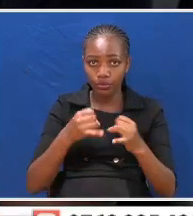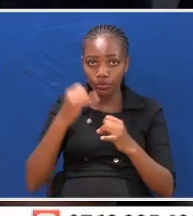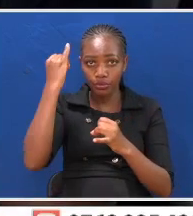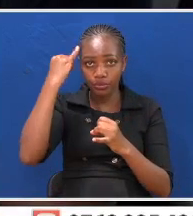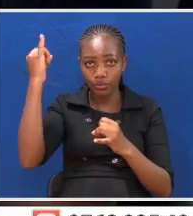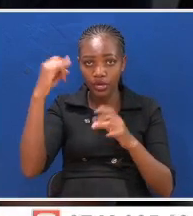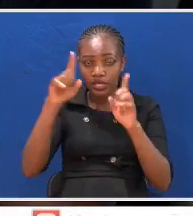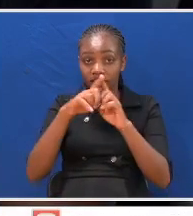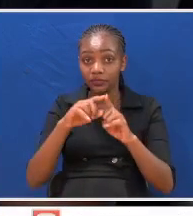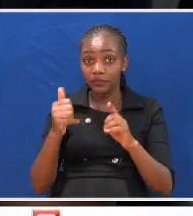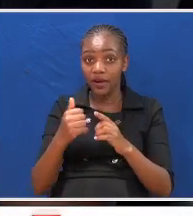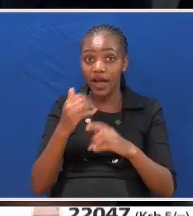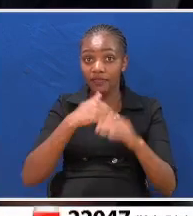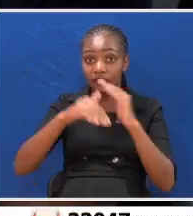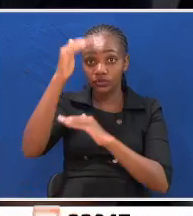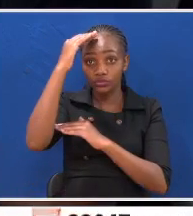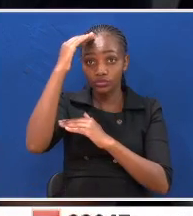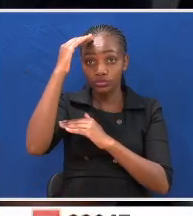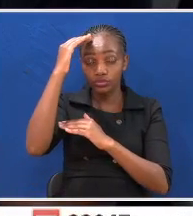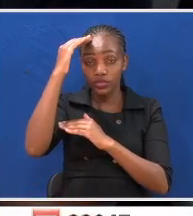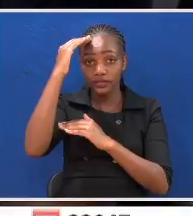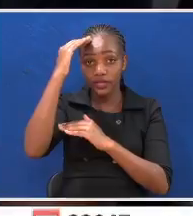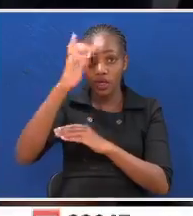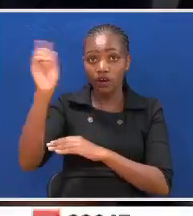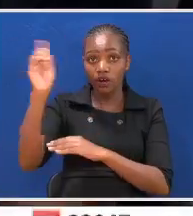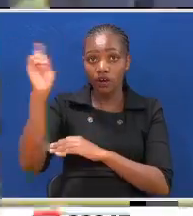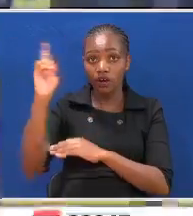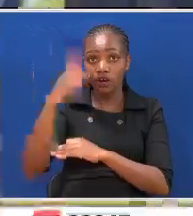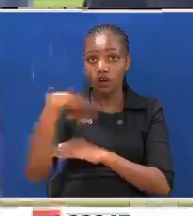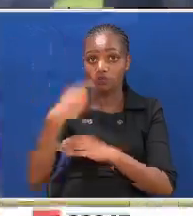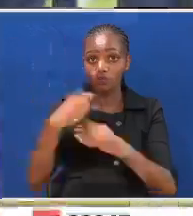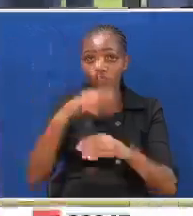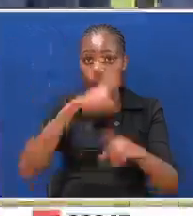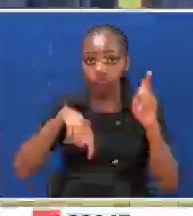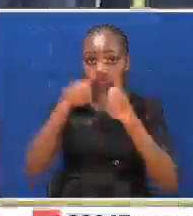Nairobi, who this year bagged Global Innovative Awards.